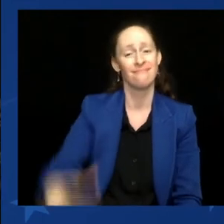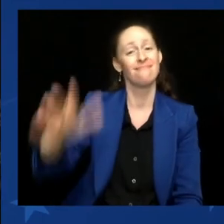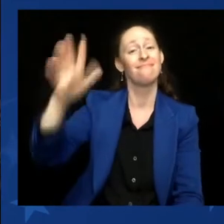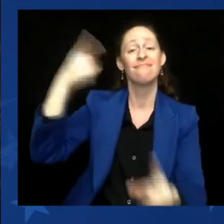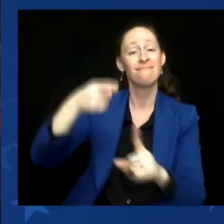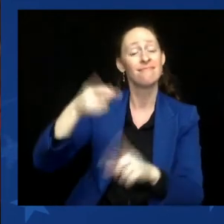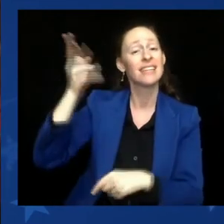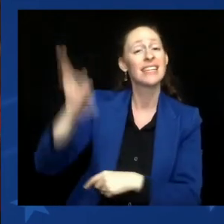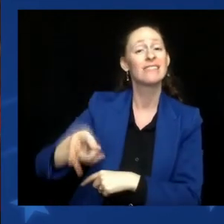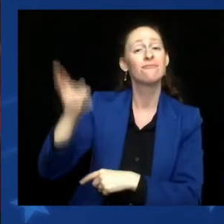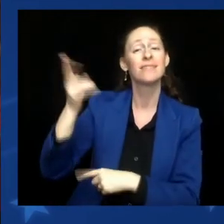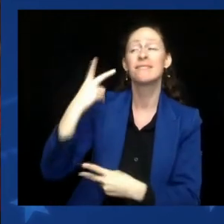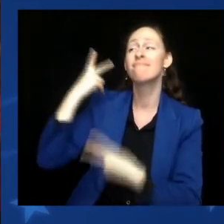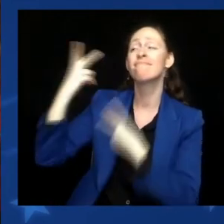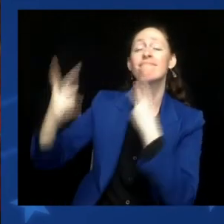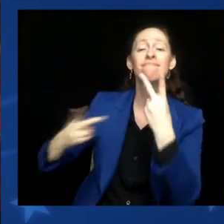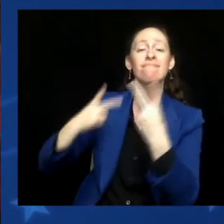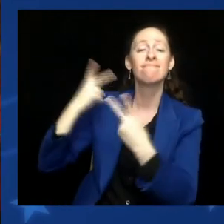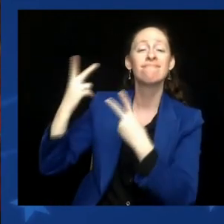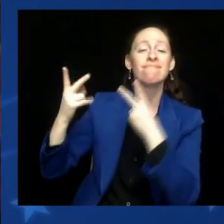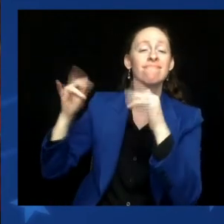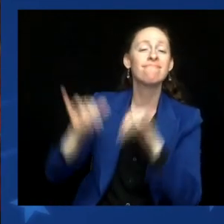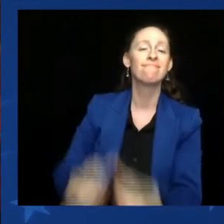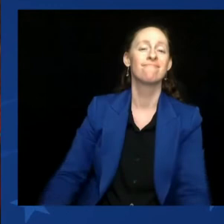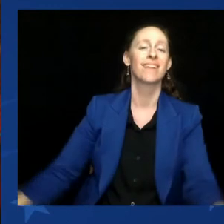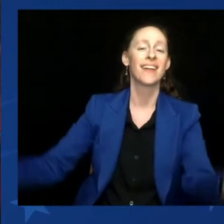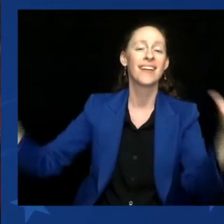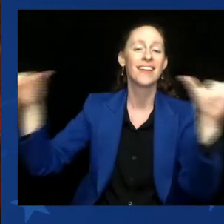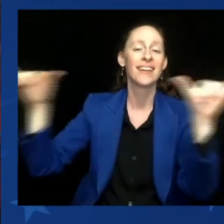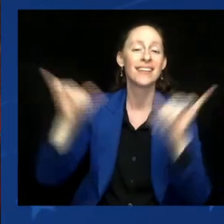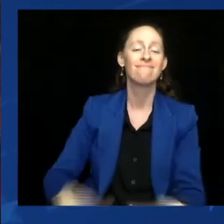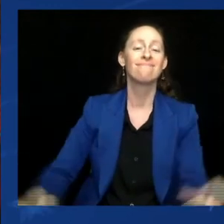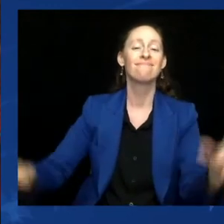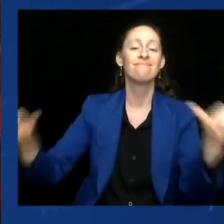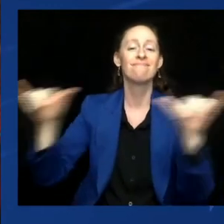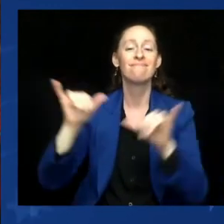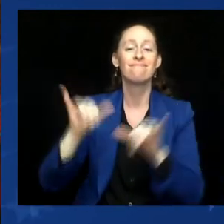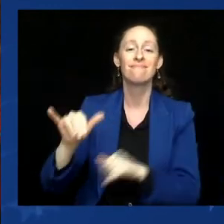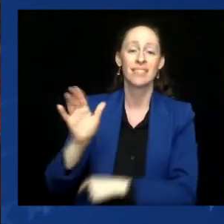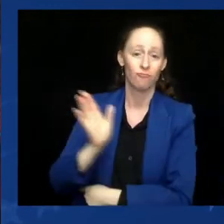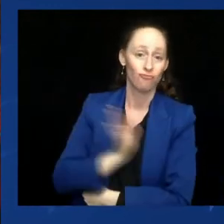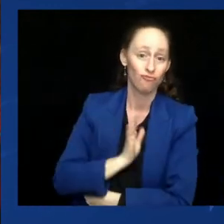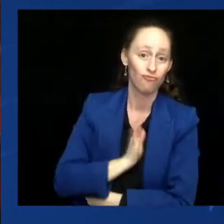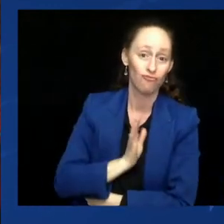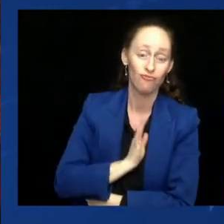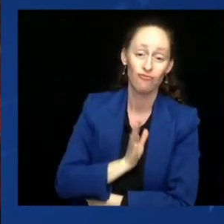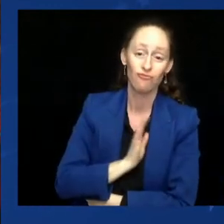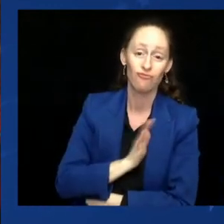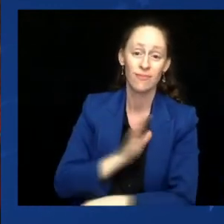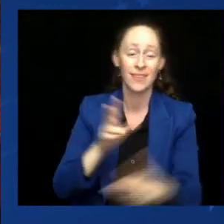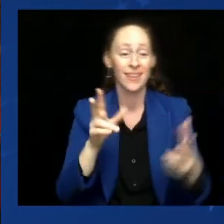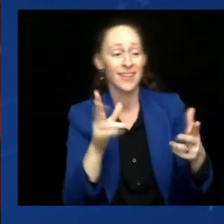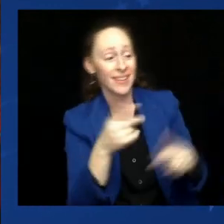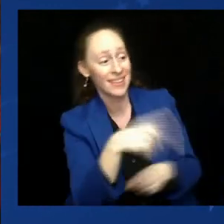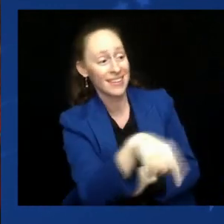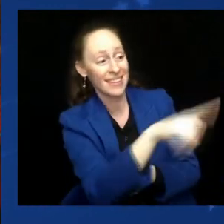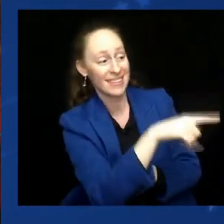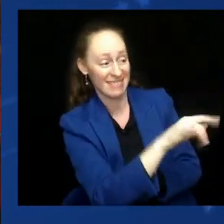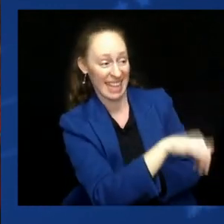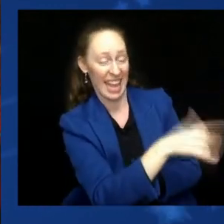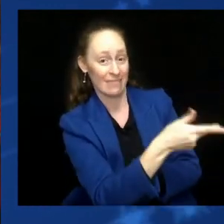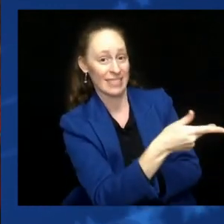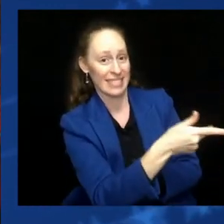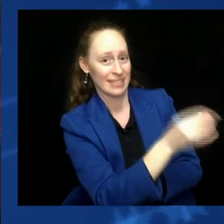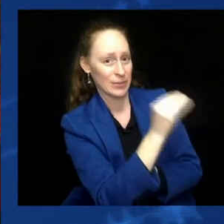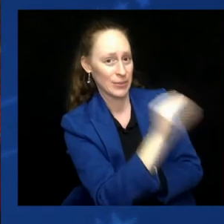good manners is nothing they've ever suffered from. But history and common sense tell us that opportunity, liberty, and justice for